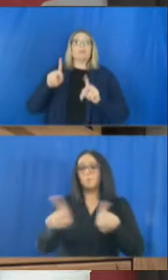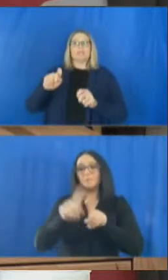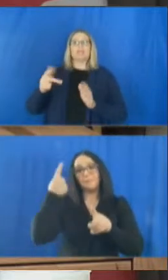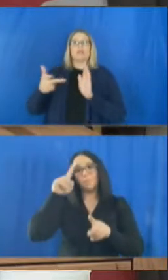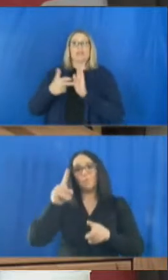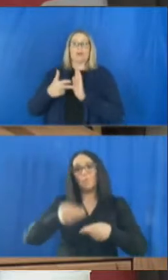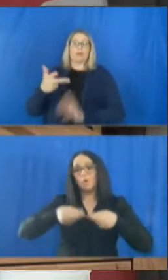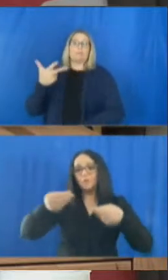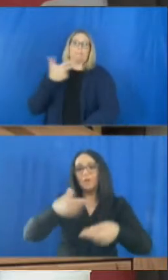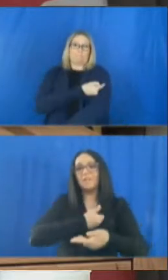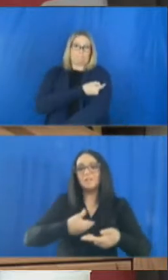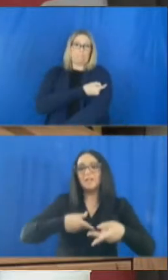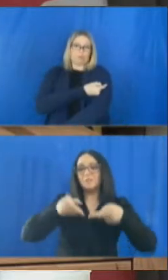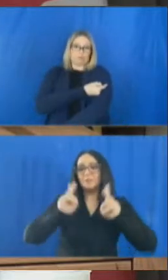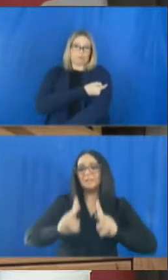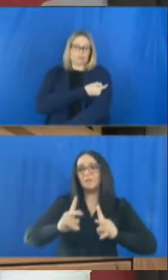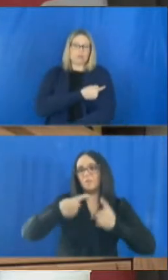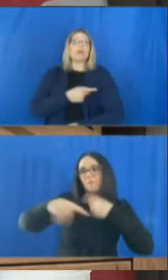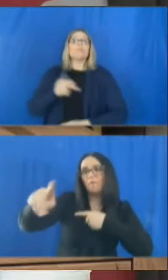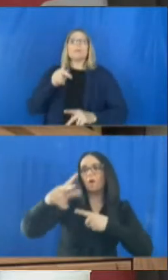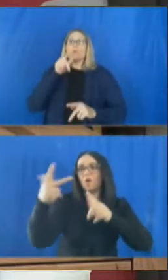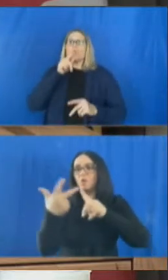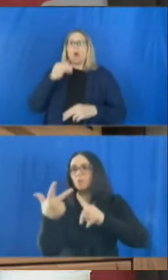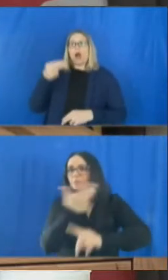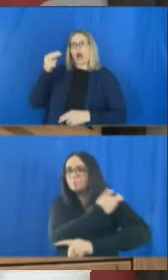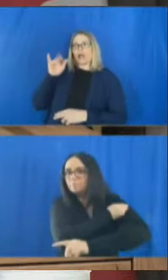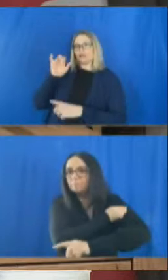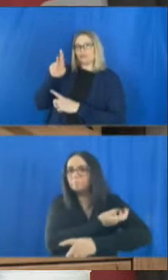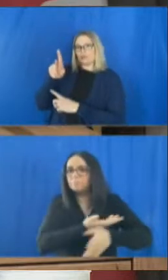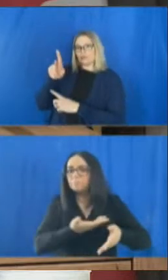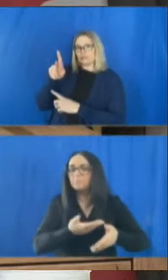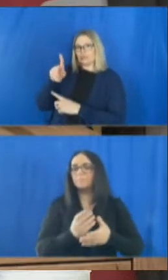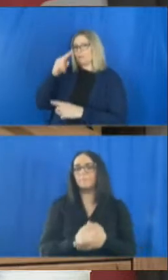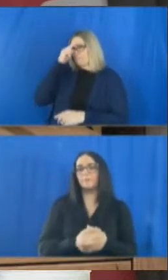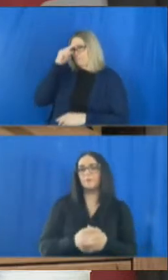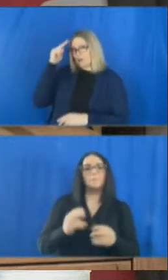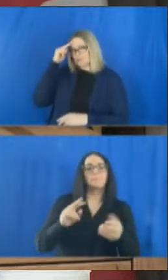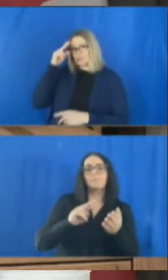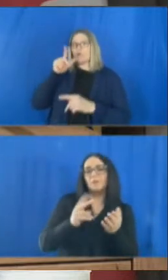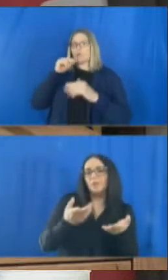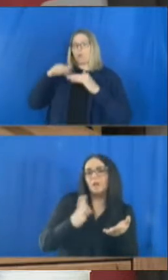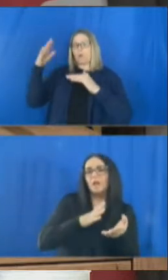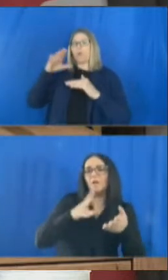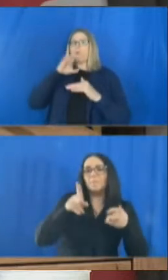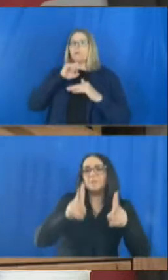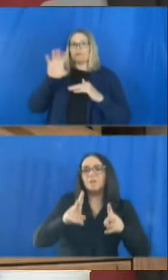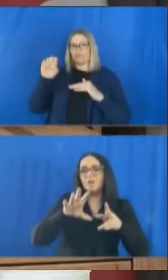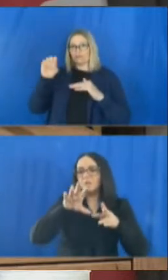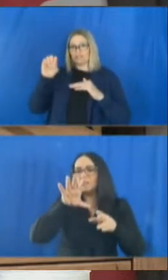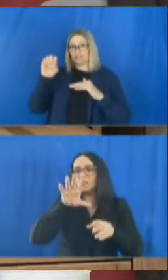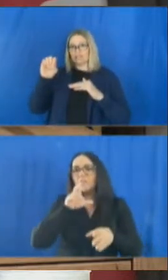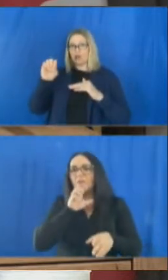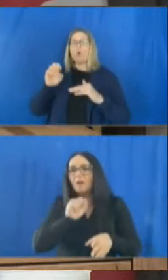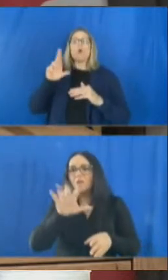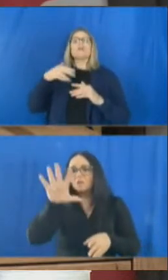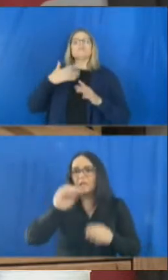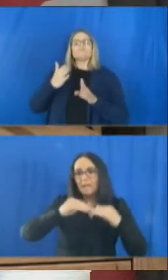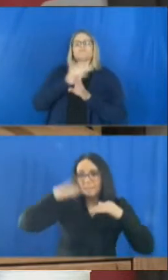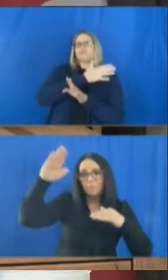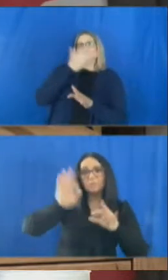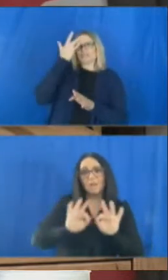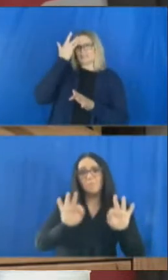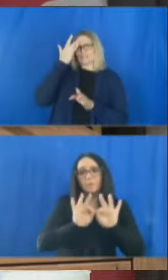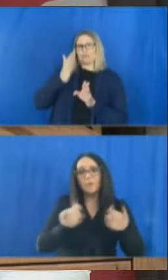more children aged 5 to 11 vaccinated. New Brunswickers once again stepped up with more than 115,000 people getting their